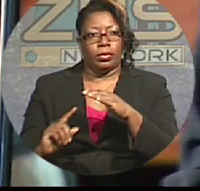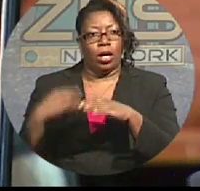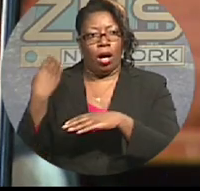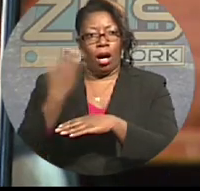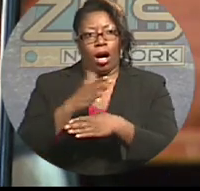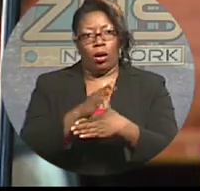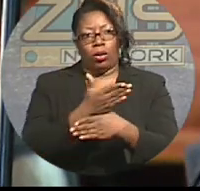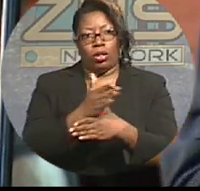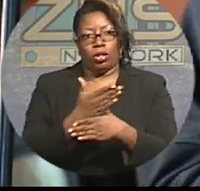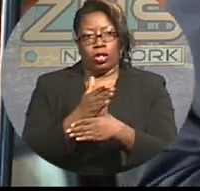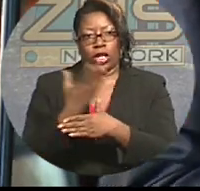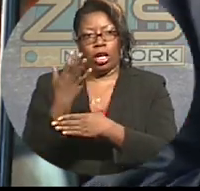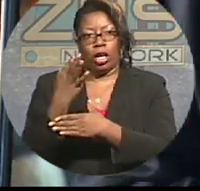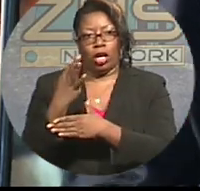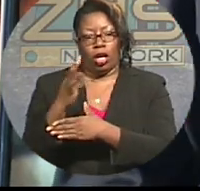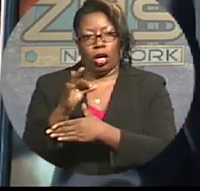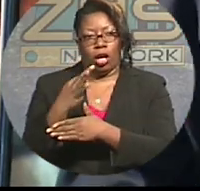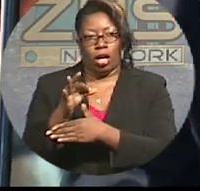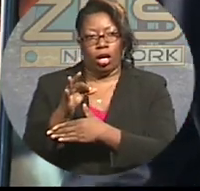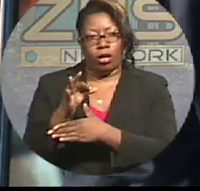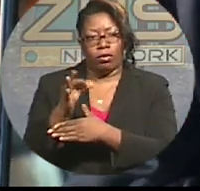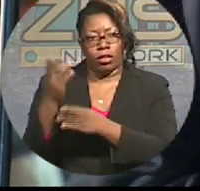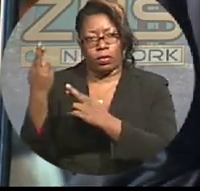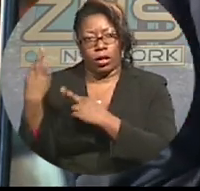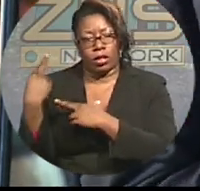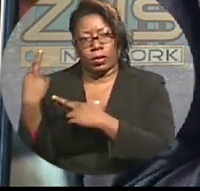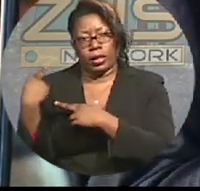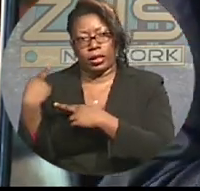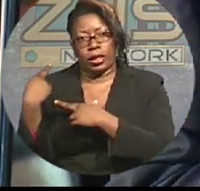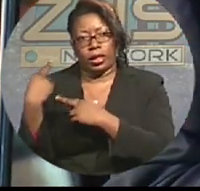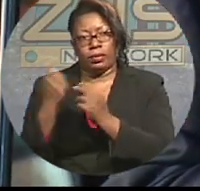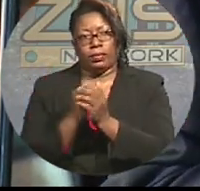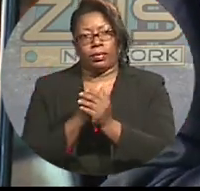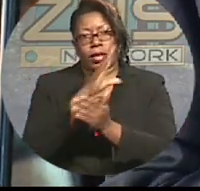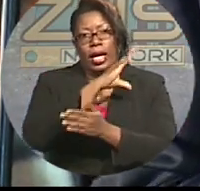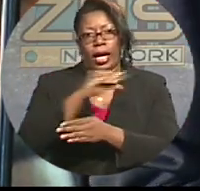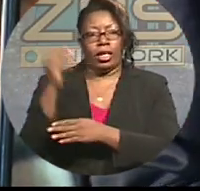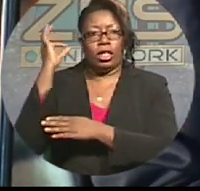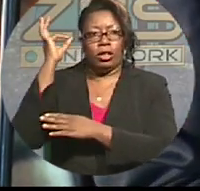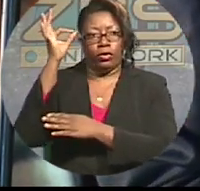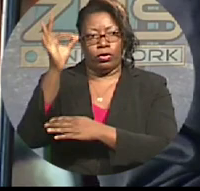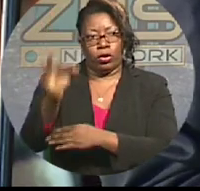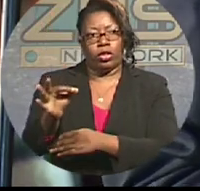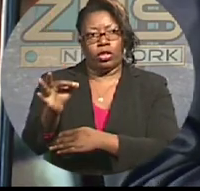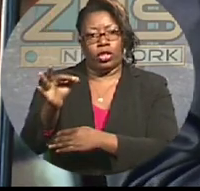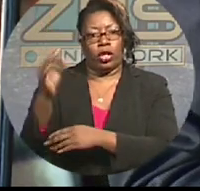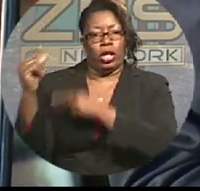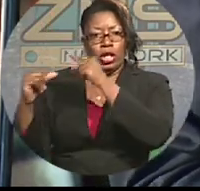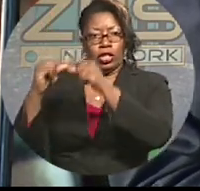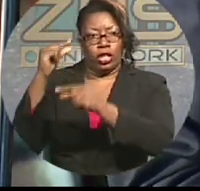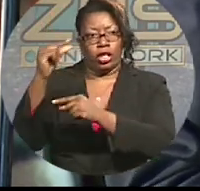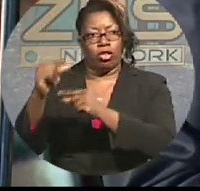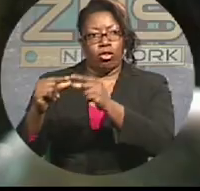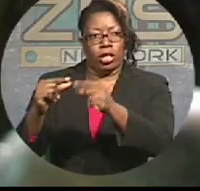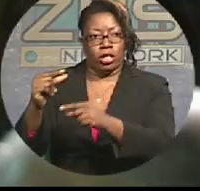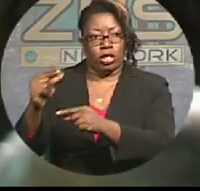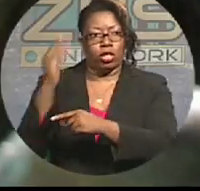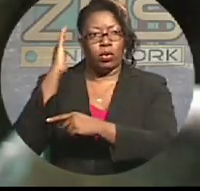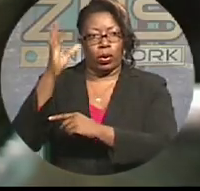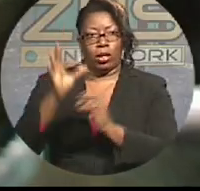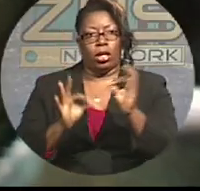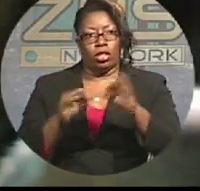our share of accountability. And the future generations will judge